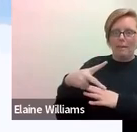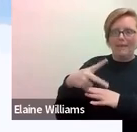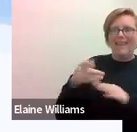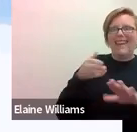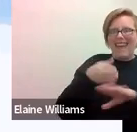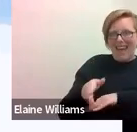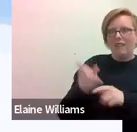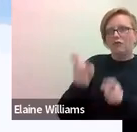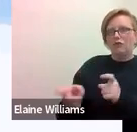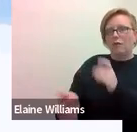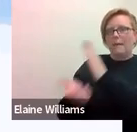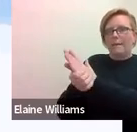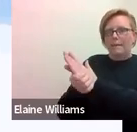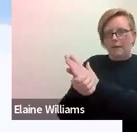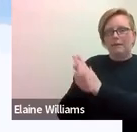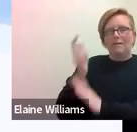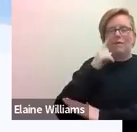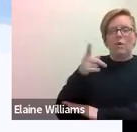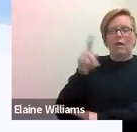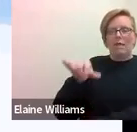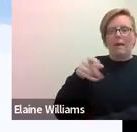school.